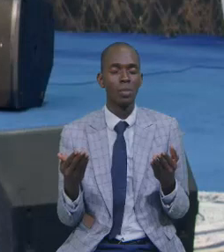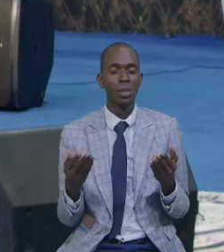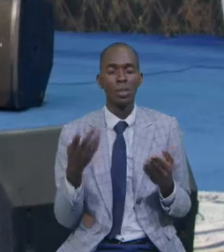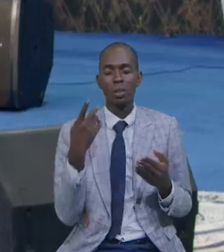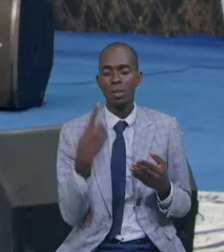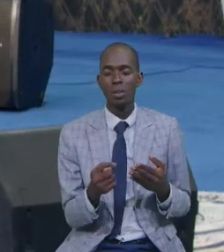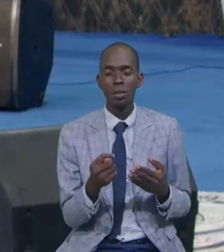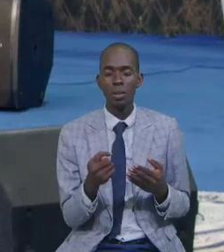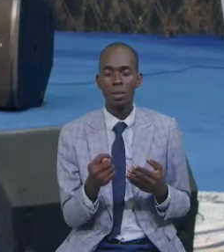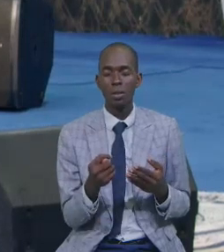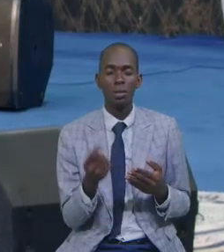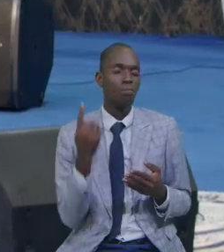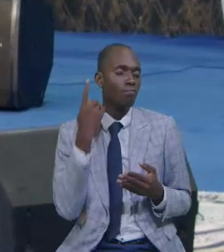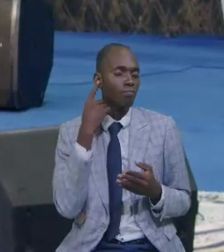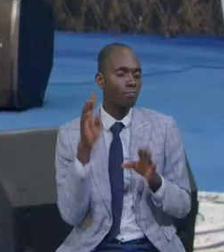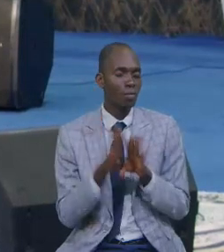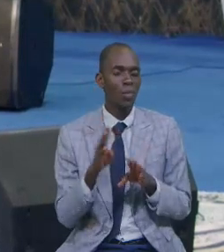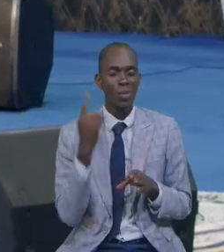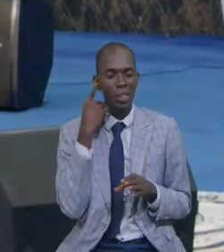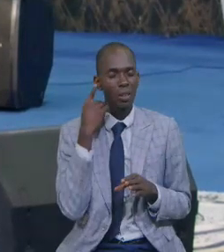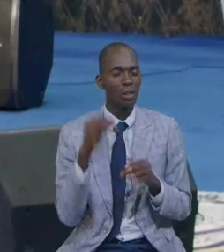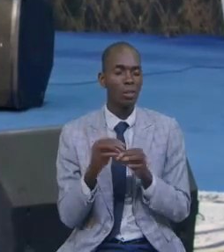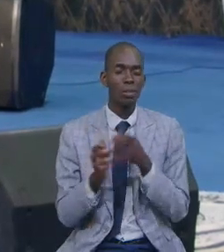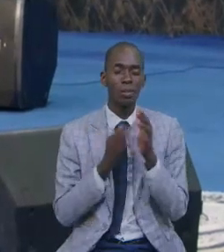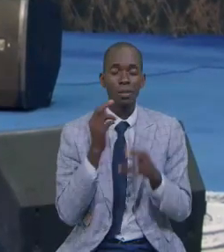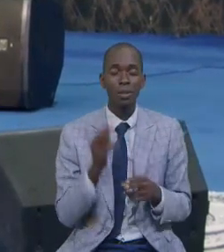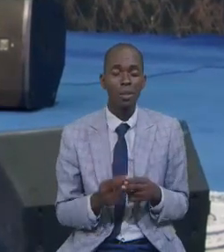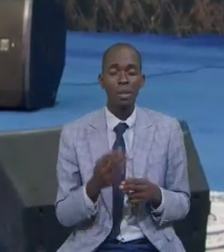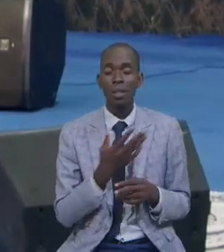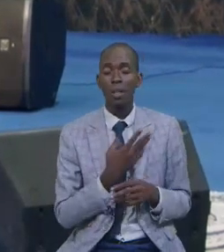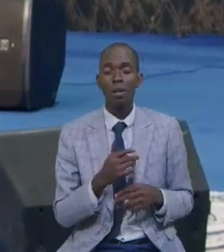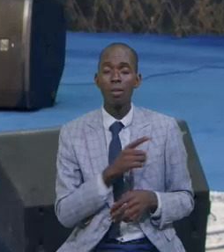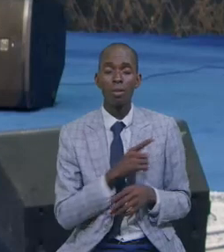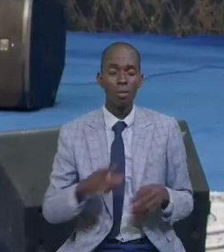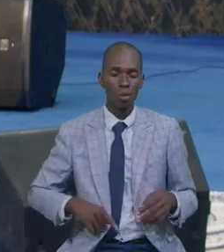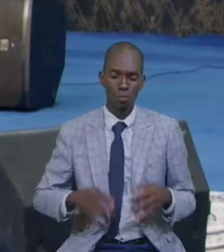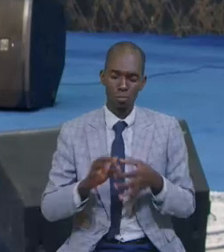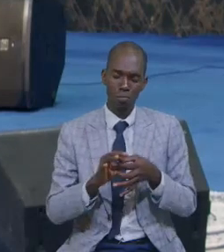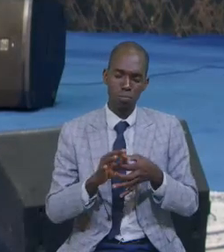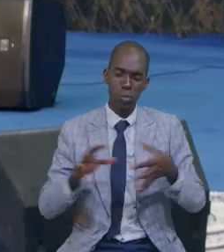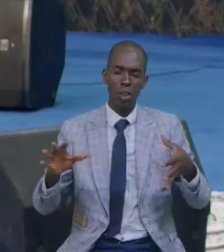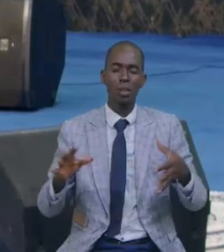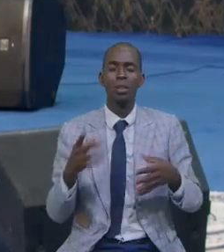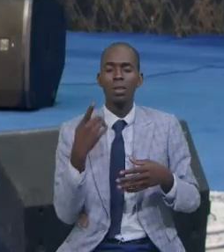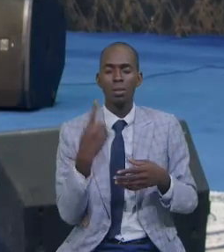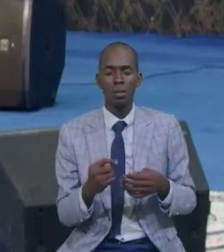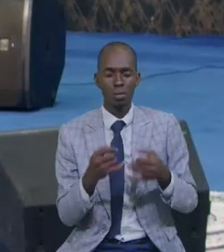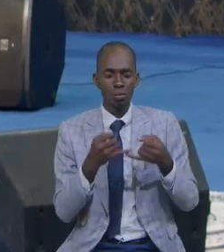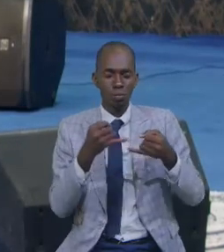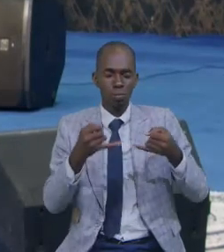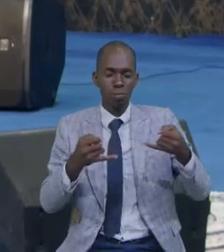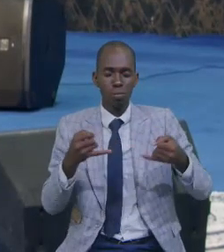deaf ears. Amen. And Lord, loosen the cords of the